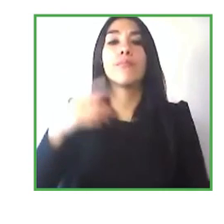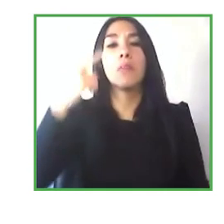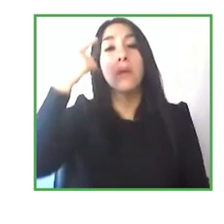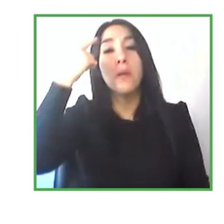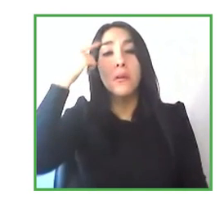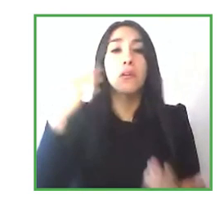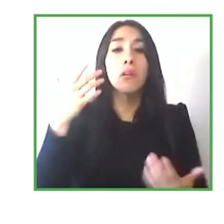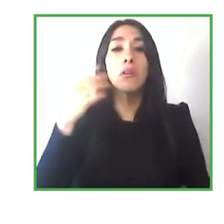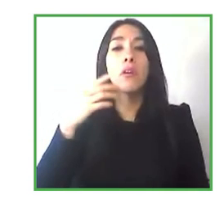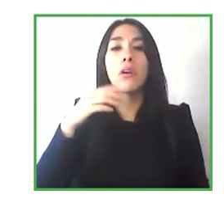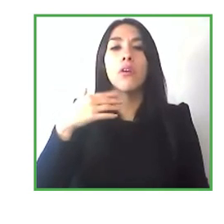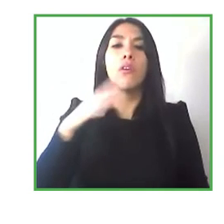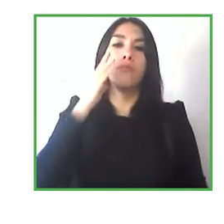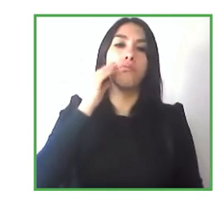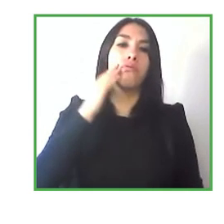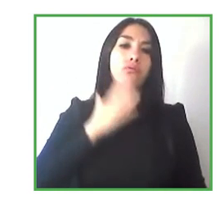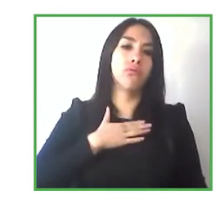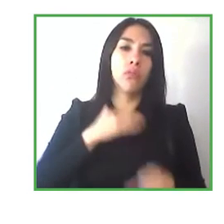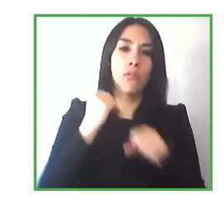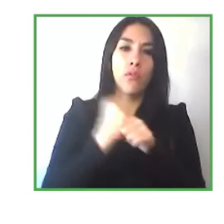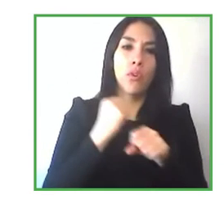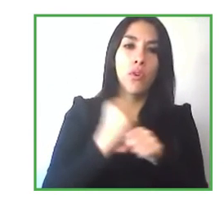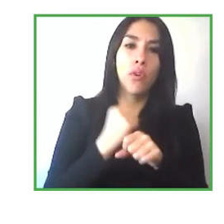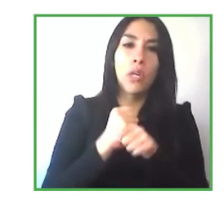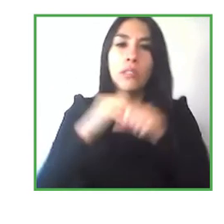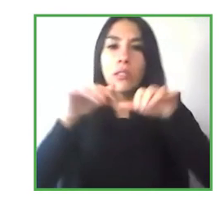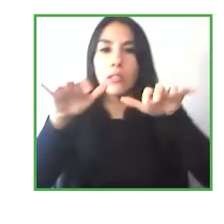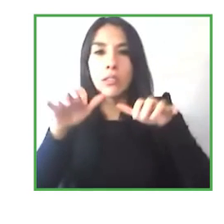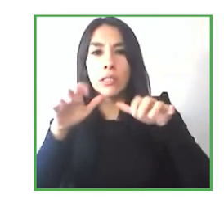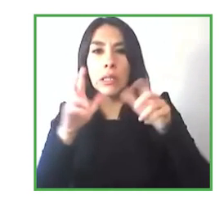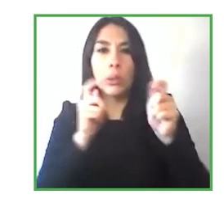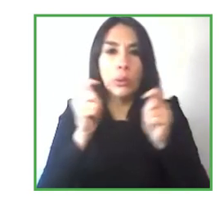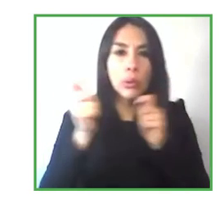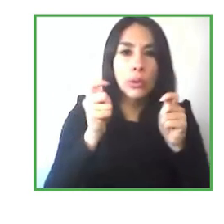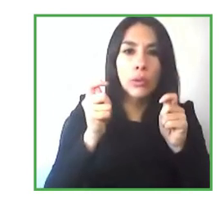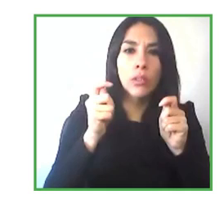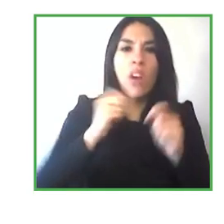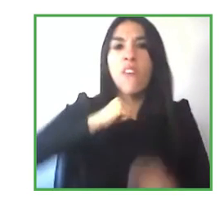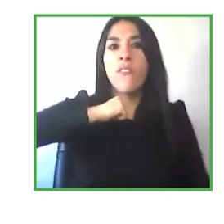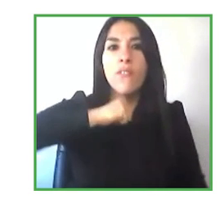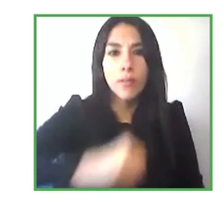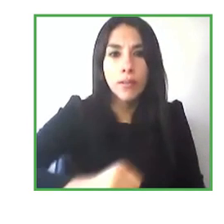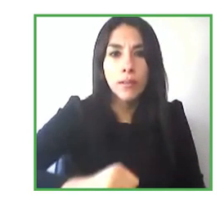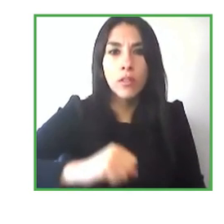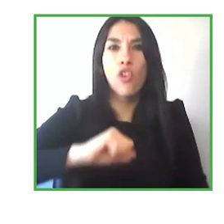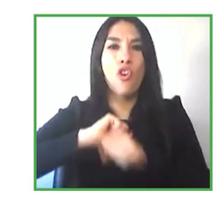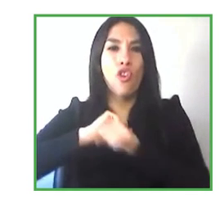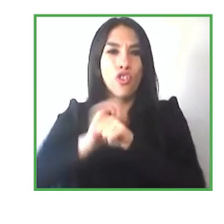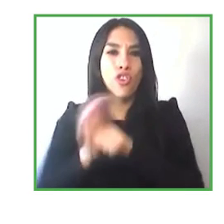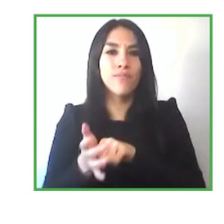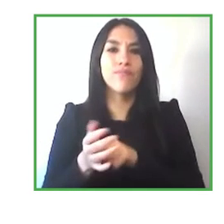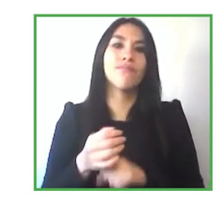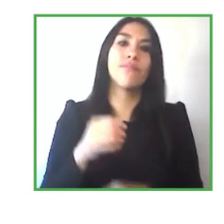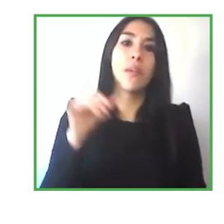by the COVID-19 pandemic, but also, of course, climate change, demographic